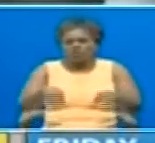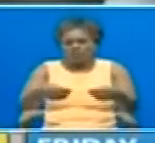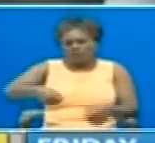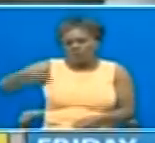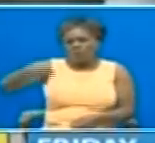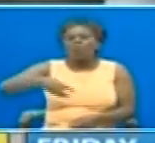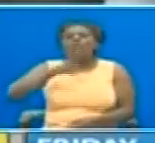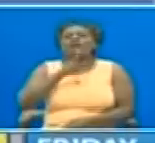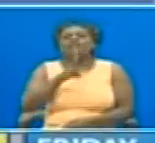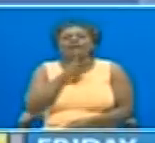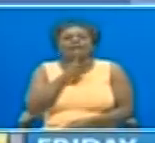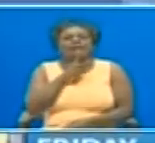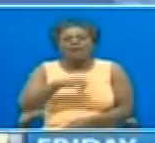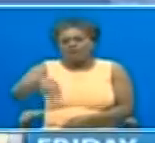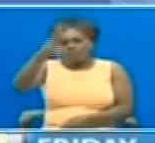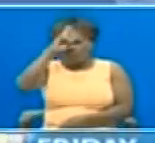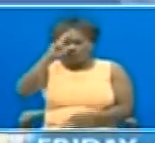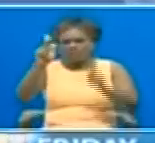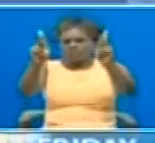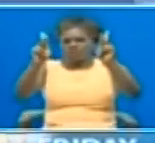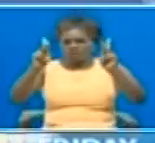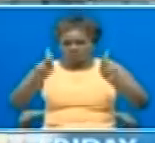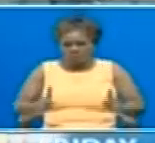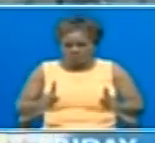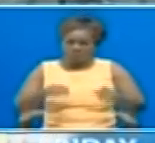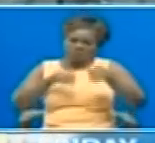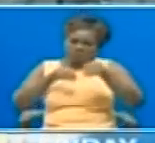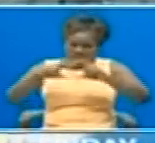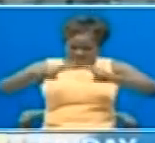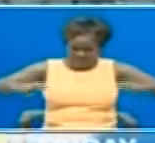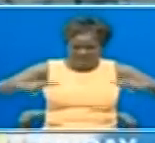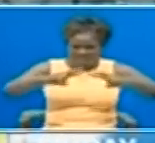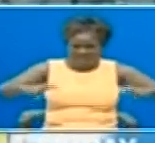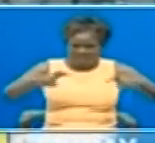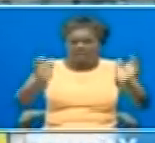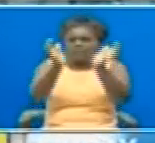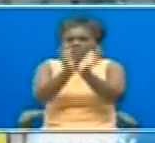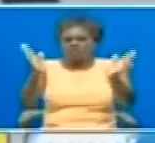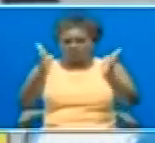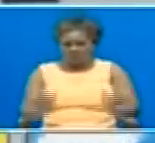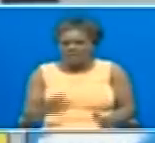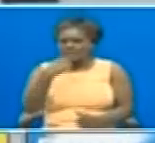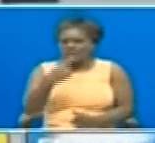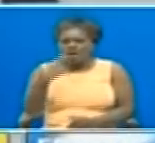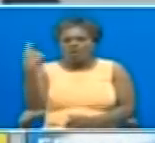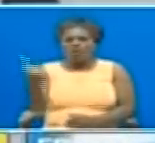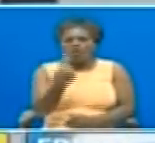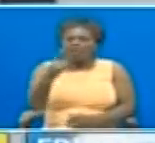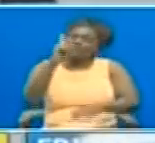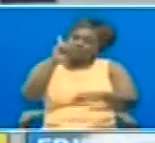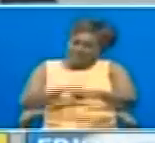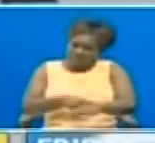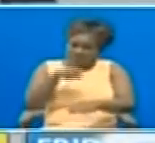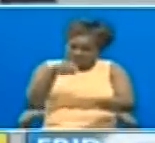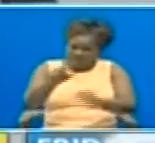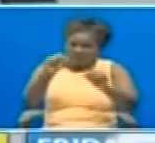for them to clean the cells. Police in Kisumu are now in pursuit of the remandees who are still at large, and they say it is only a matter of time